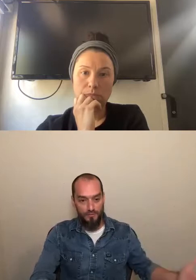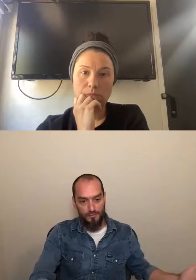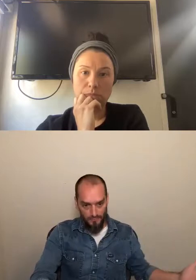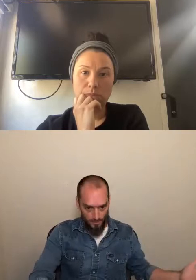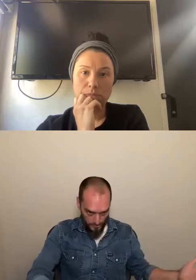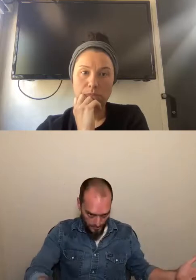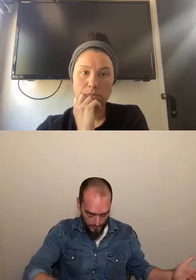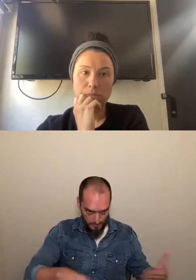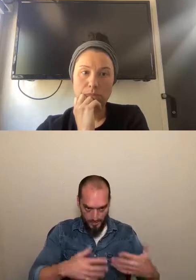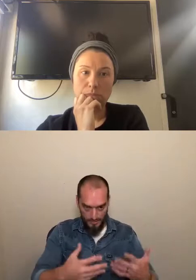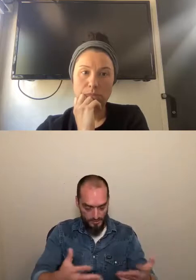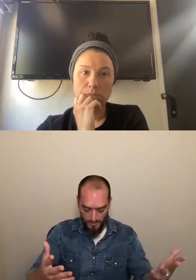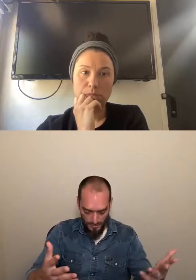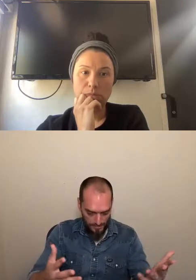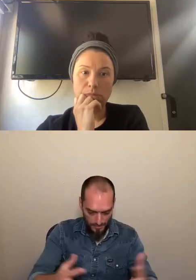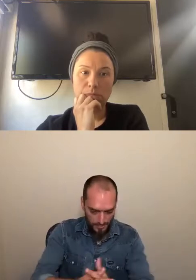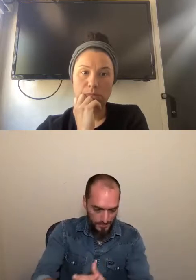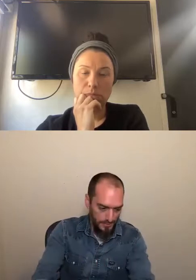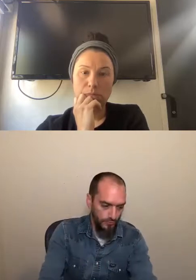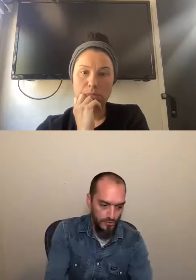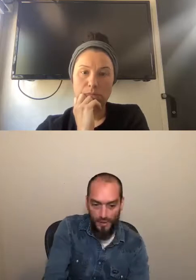inaccurate numbers, meaning